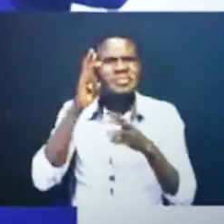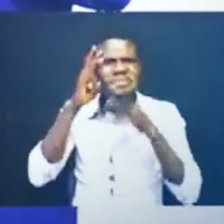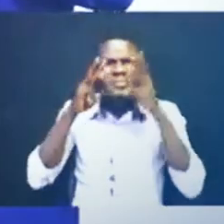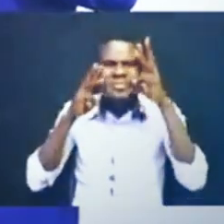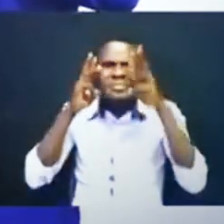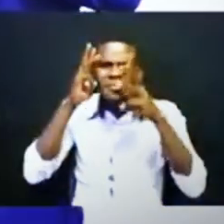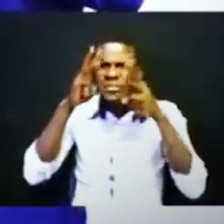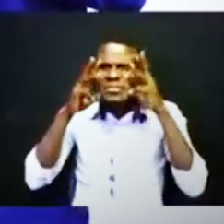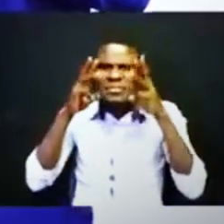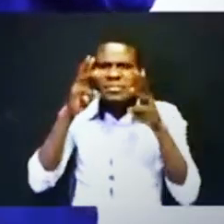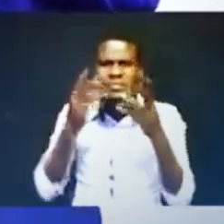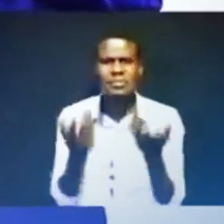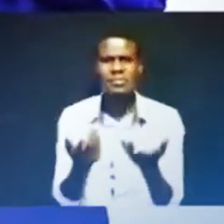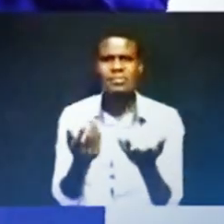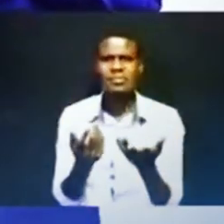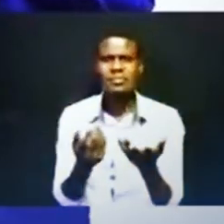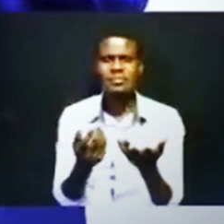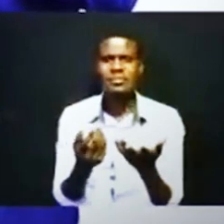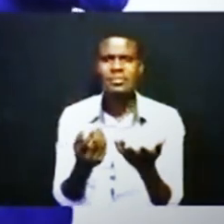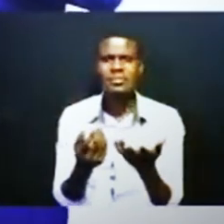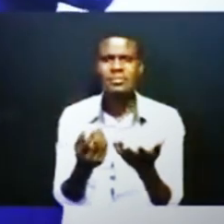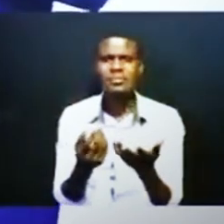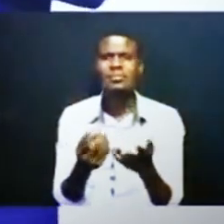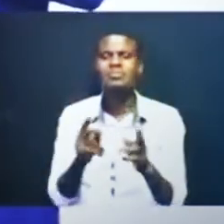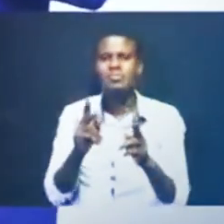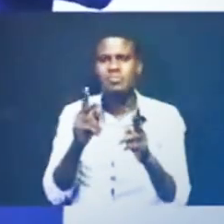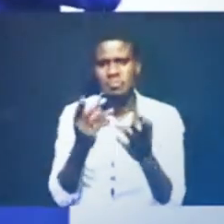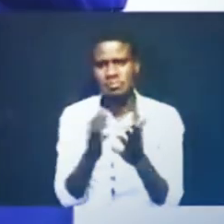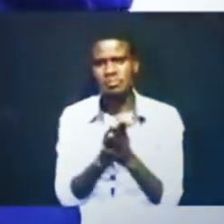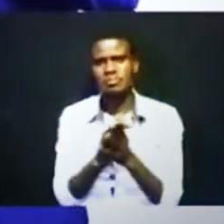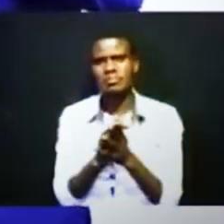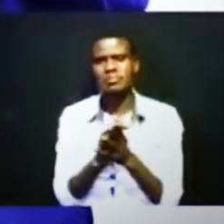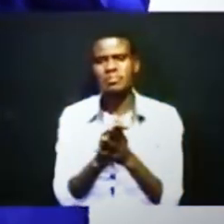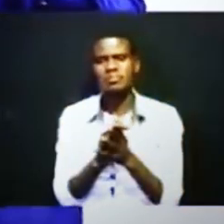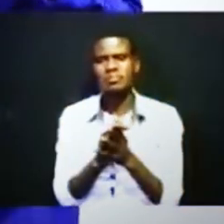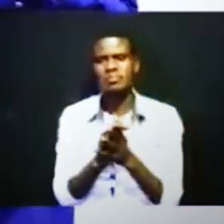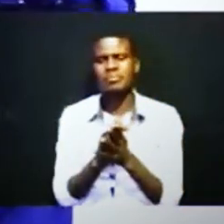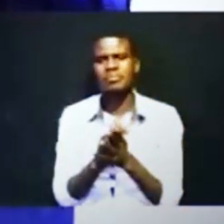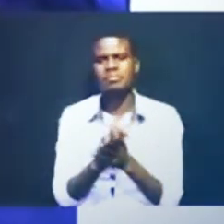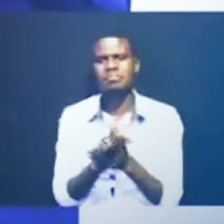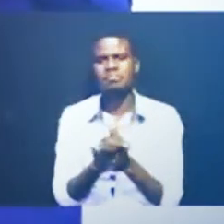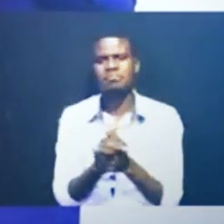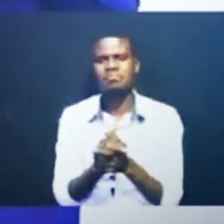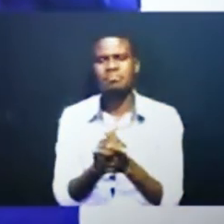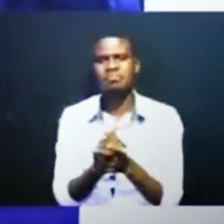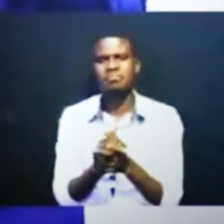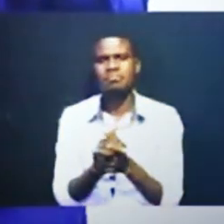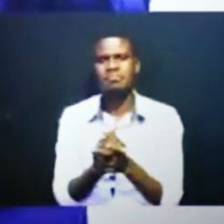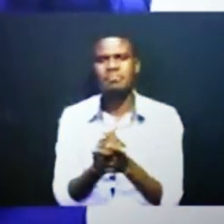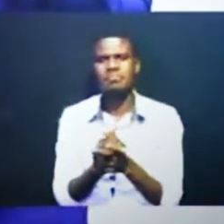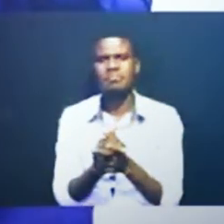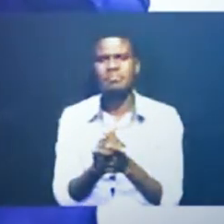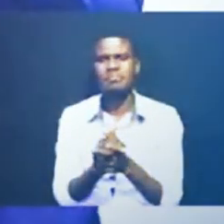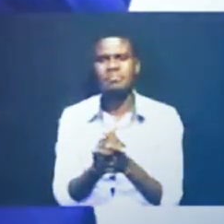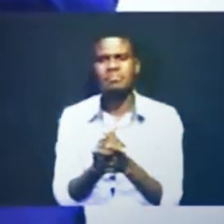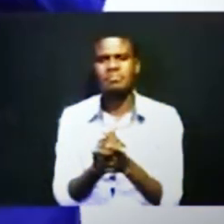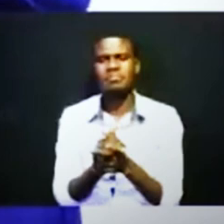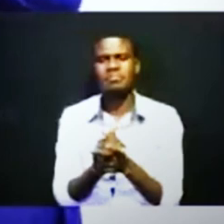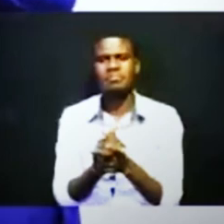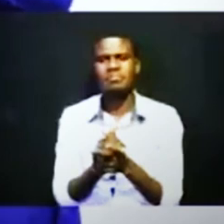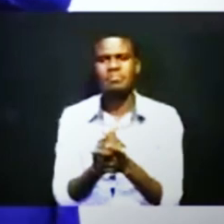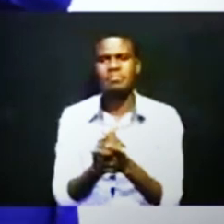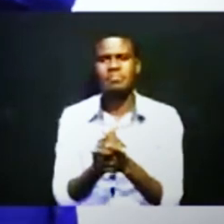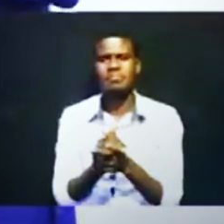know that you are not like them. Yes, we be born again. Pay was soon if any. Now we don't want